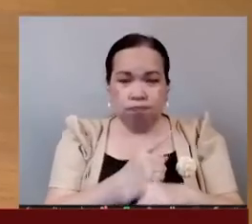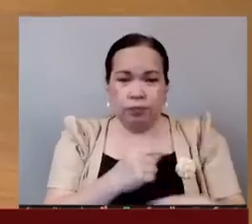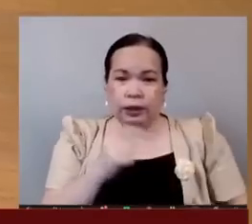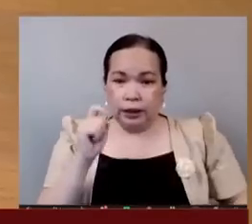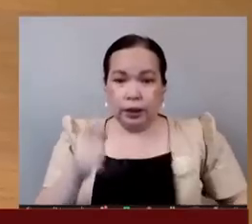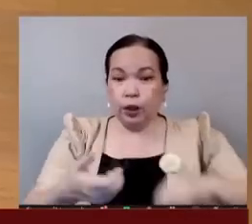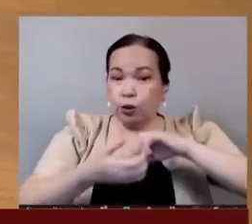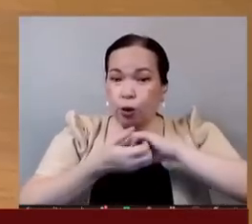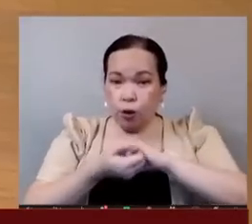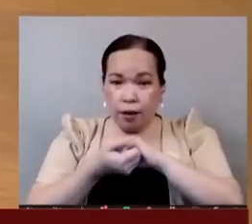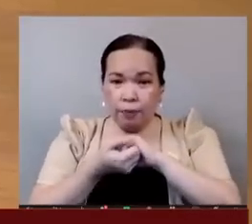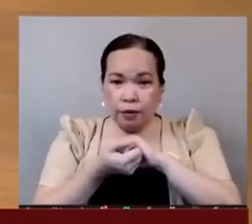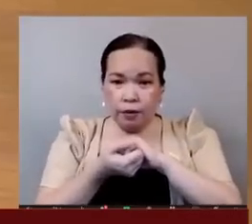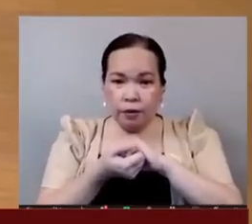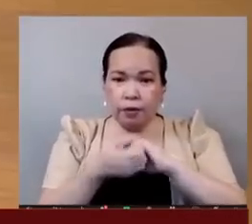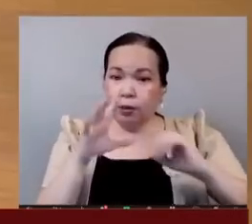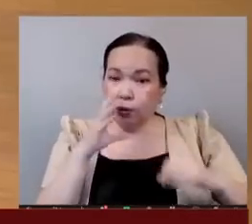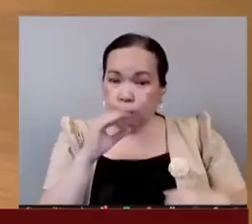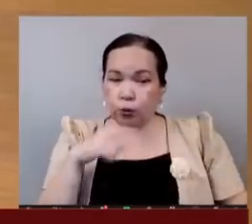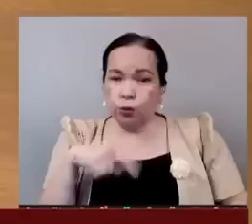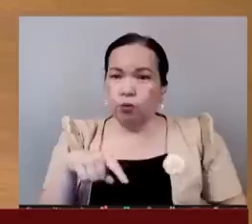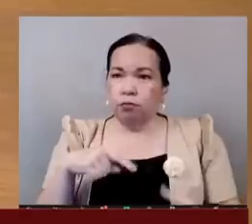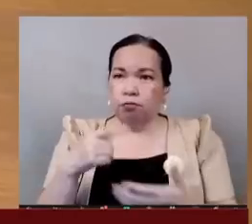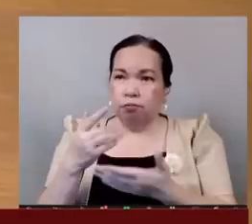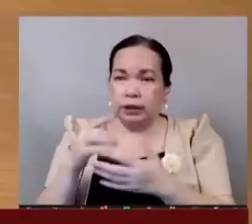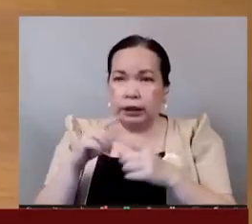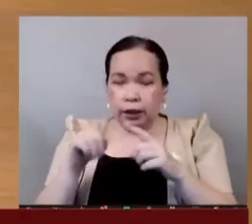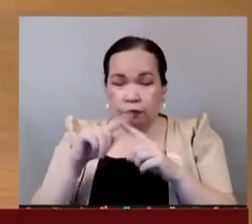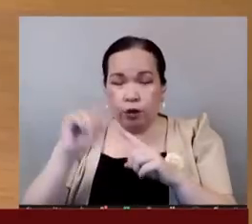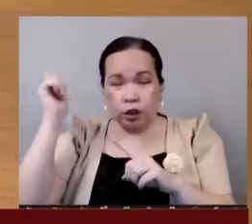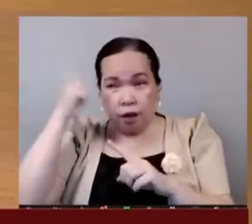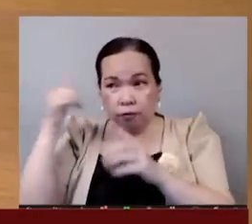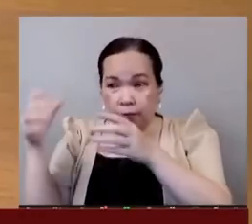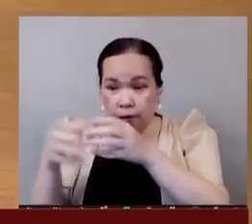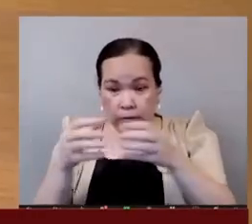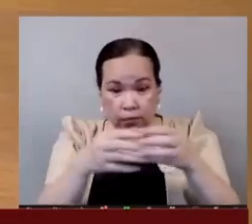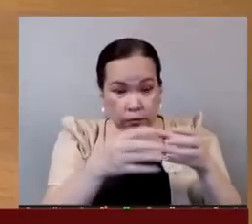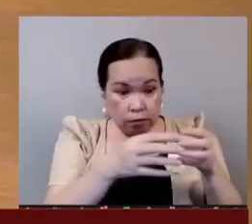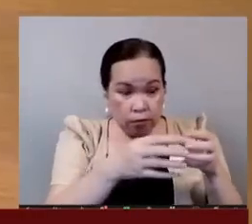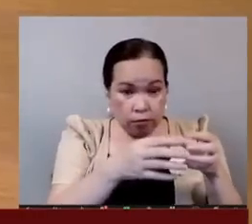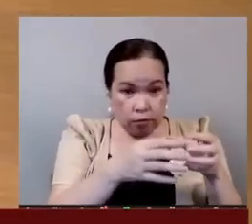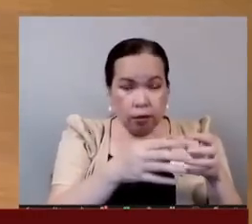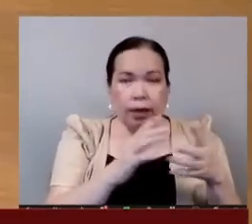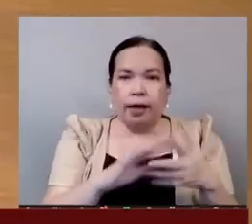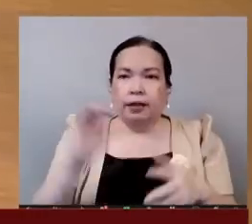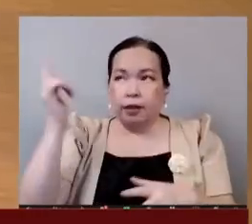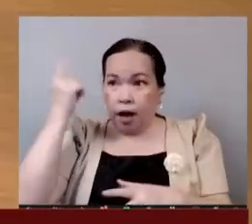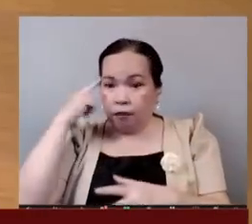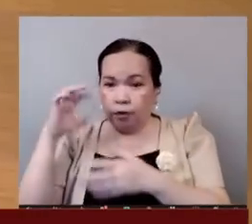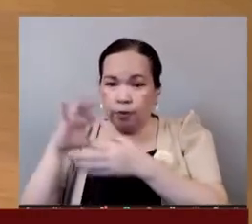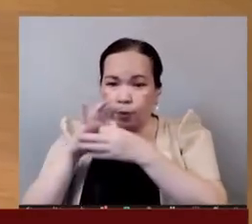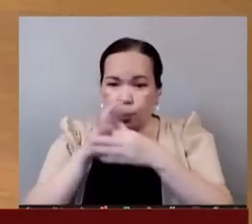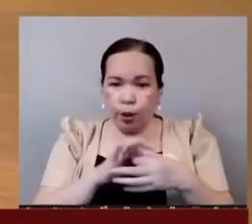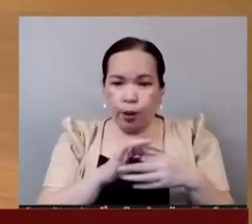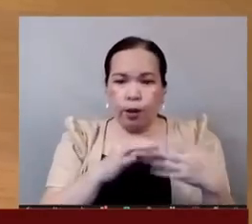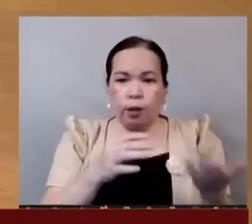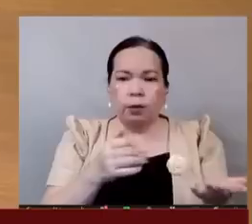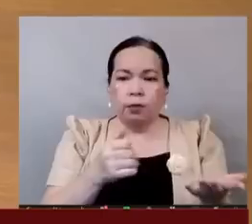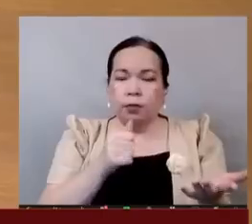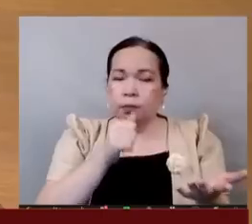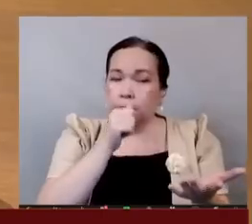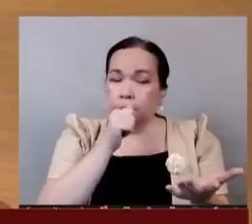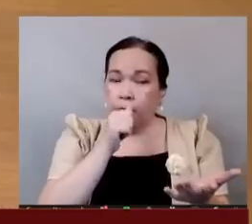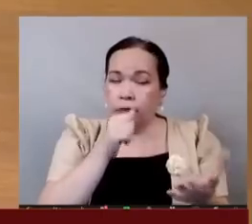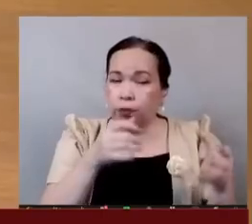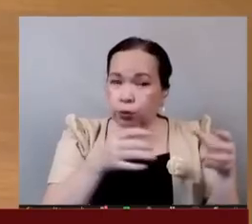key between and among government offices, and between government and the private sector, between industries and the